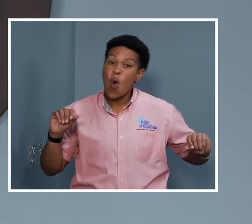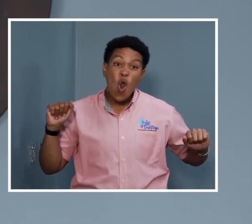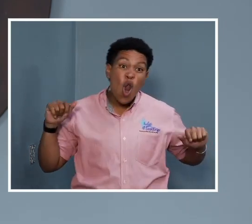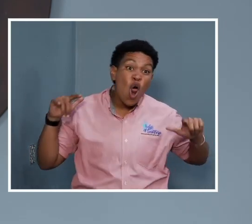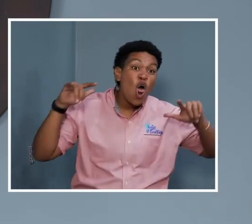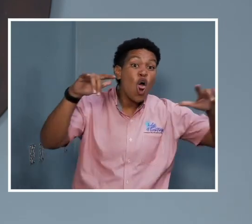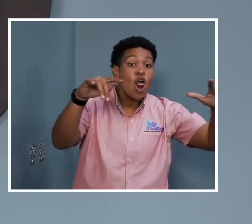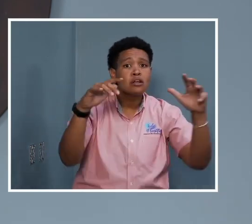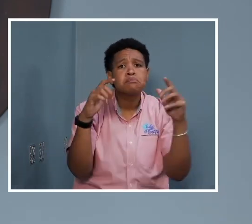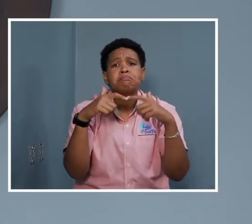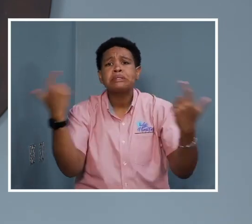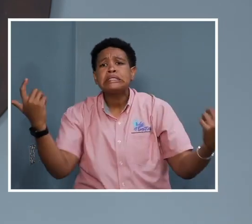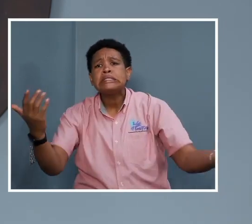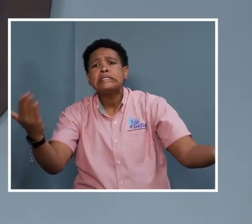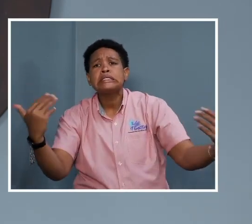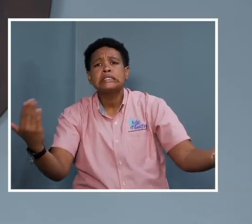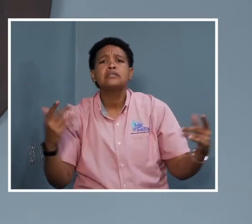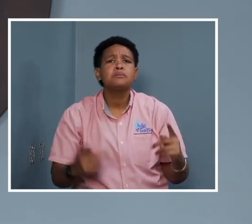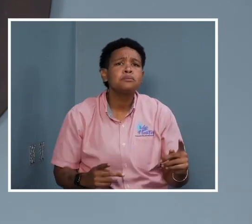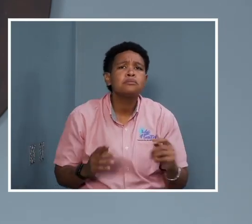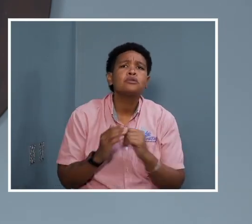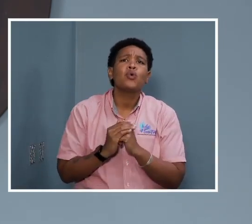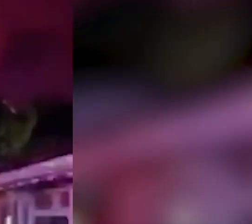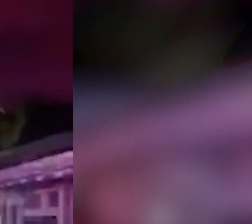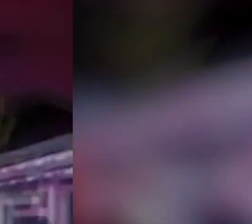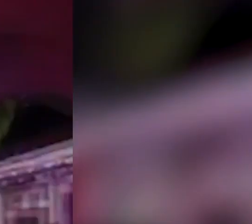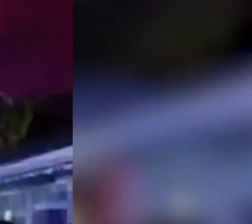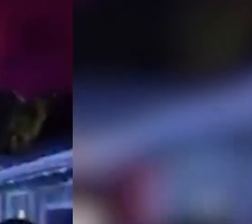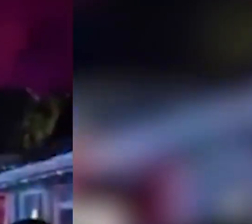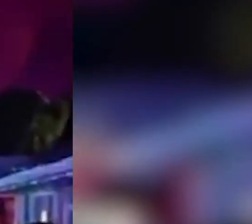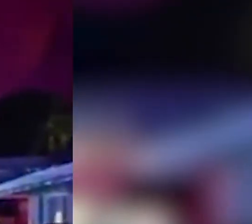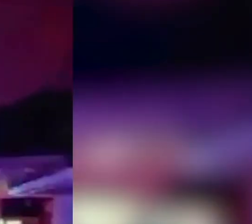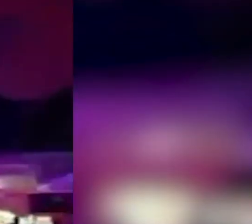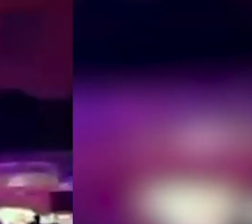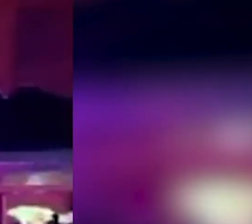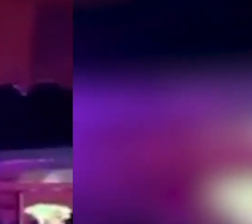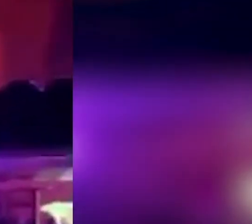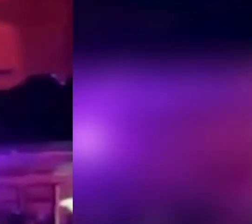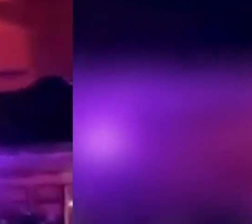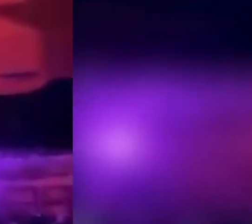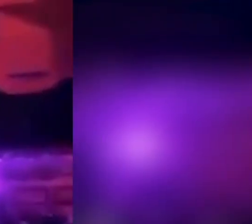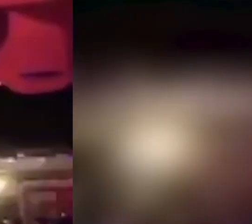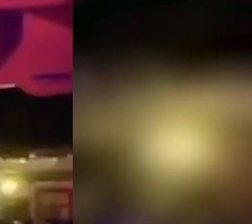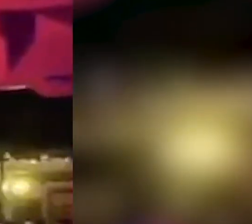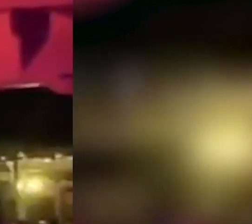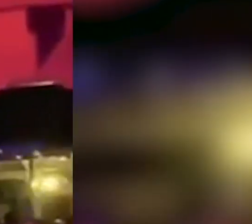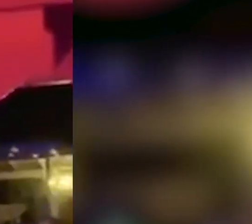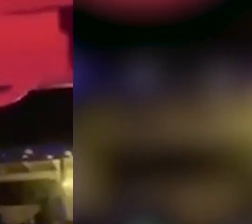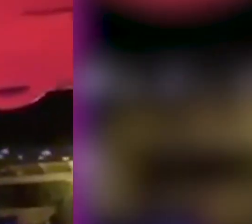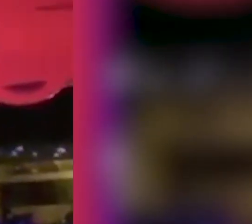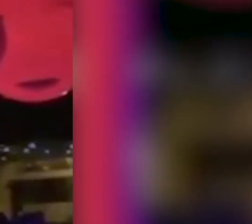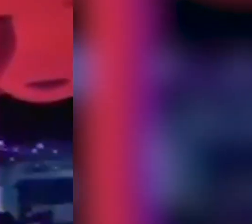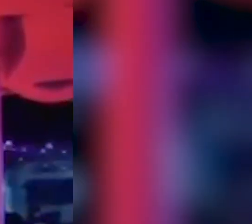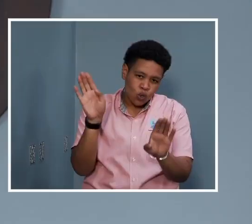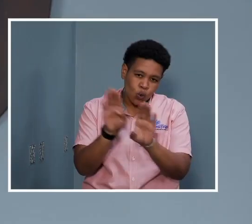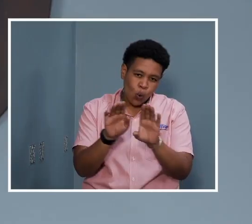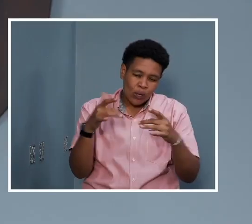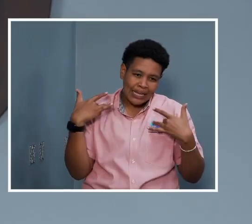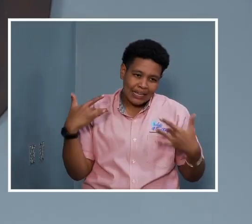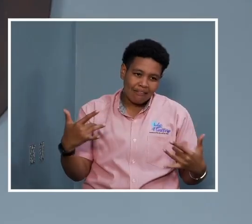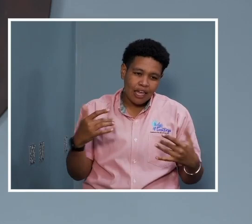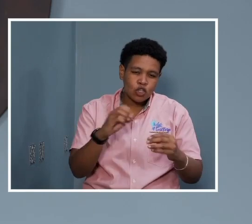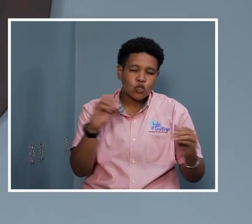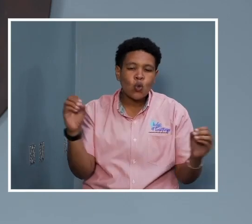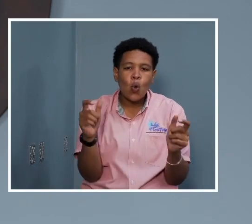or conventions will be permitted. No permits will be given for any event during this period.